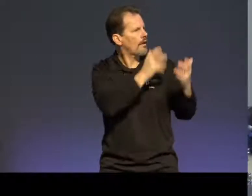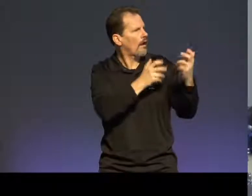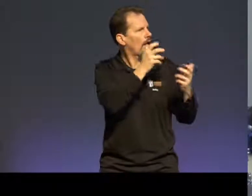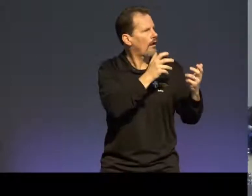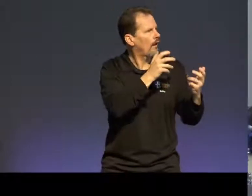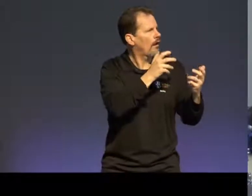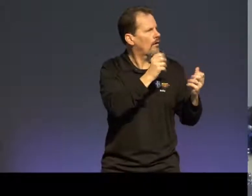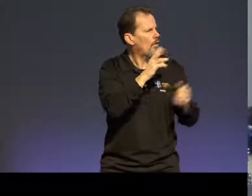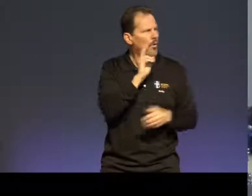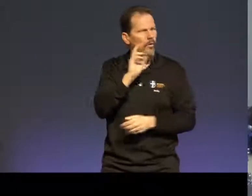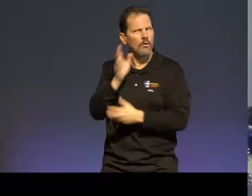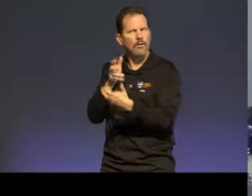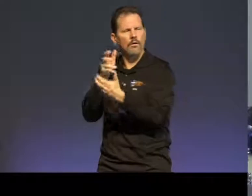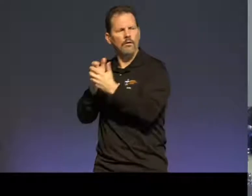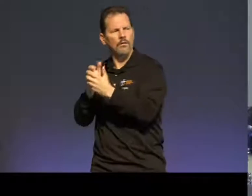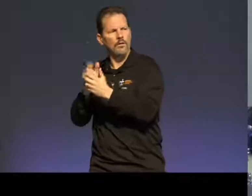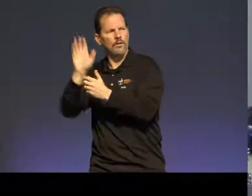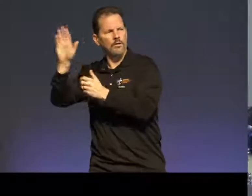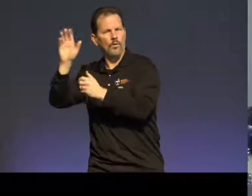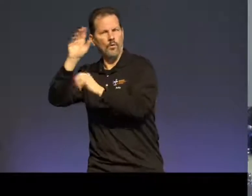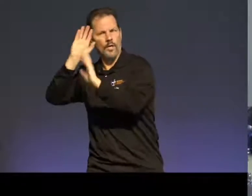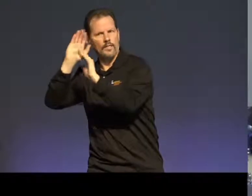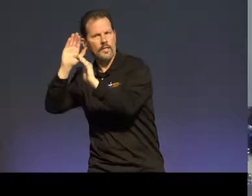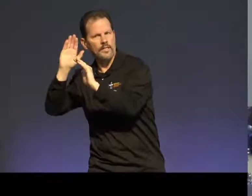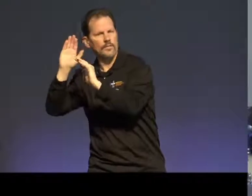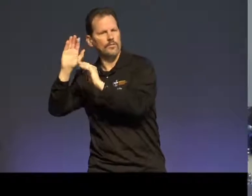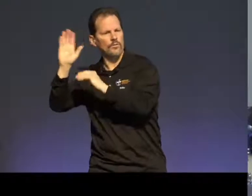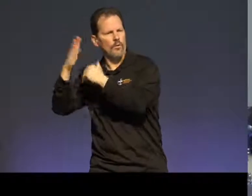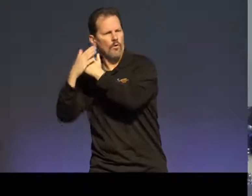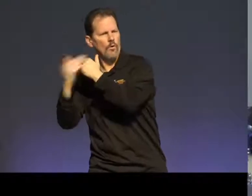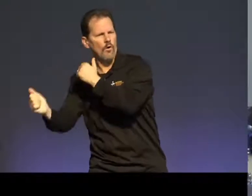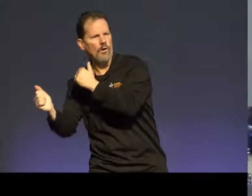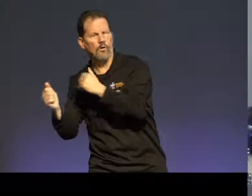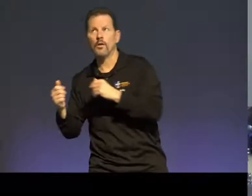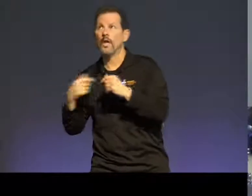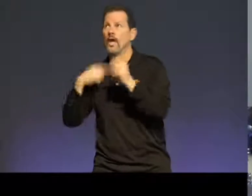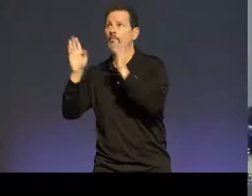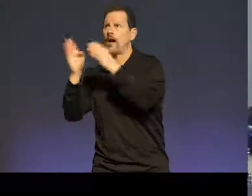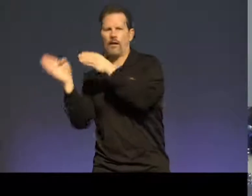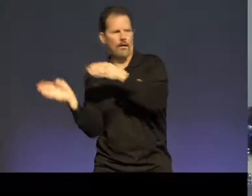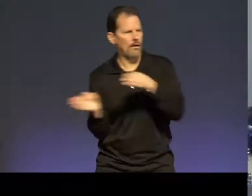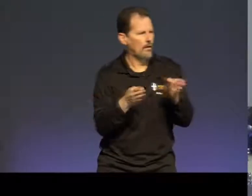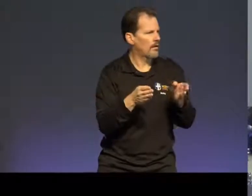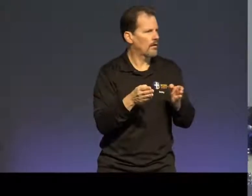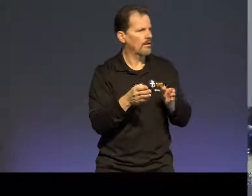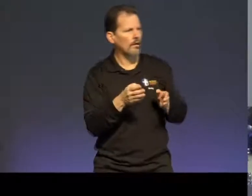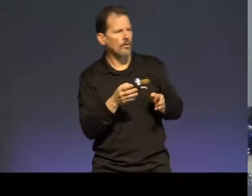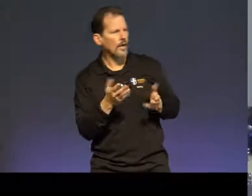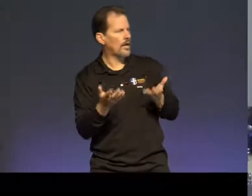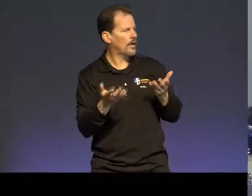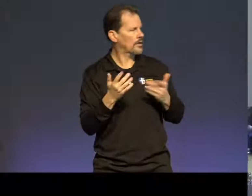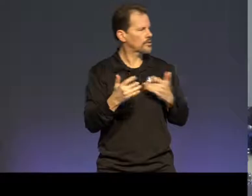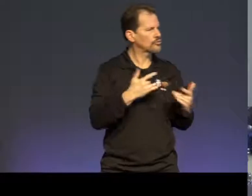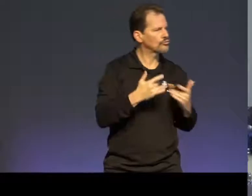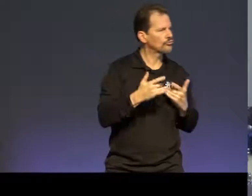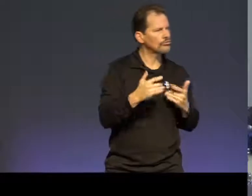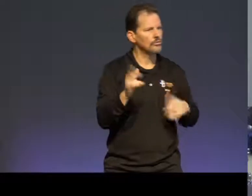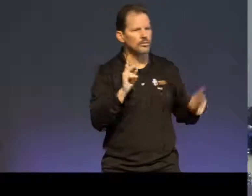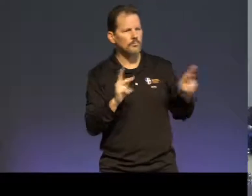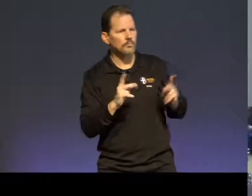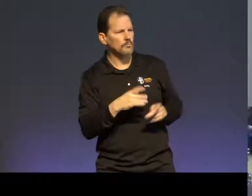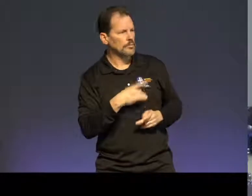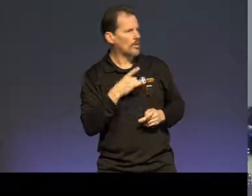Are you pacifying that fire because someone can't handle it? Or are you shifting this way because someone doesn't like that way? And what does that do to you,